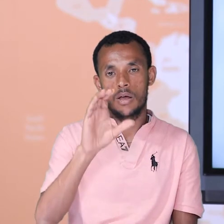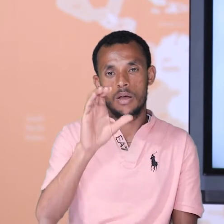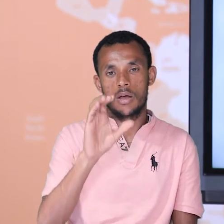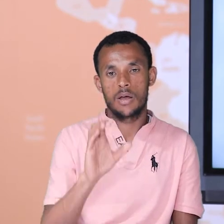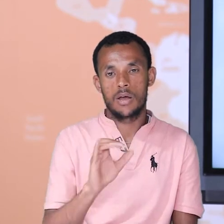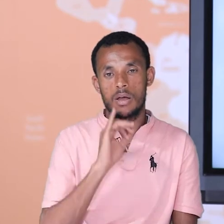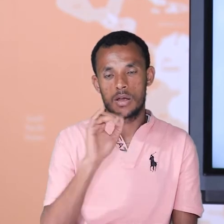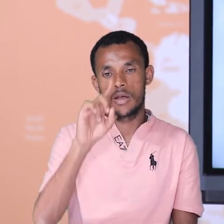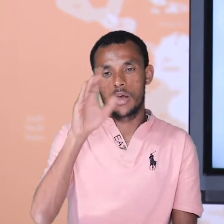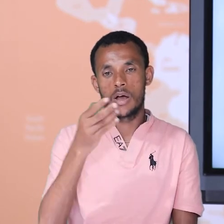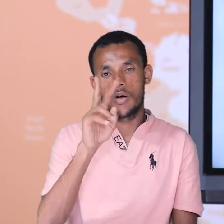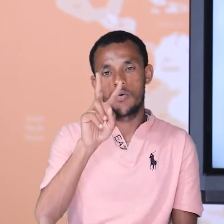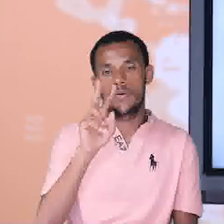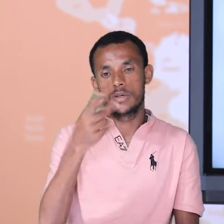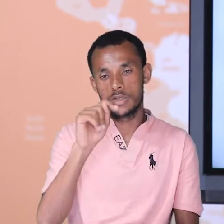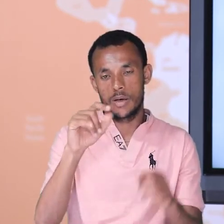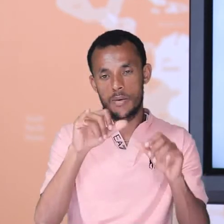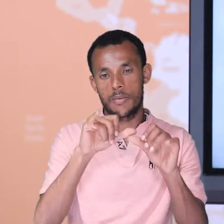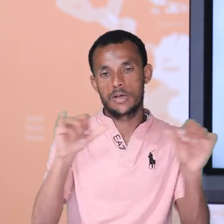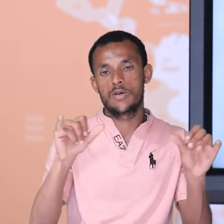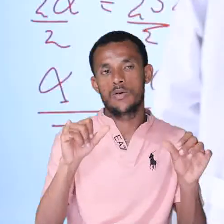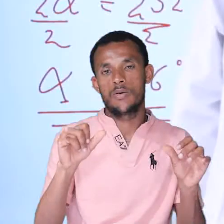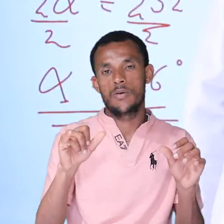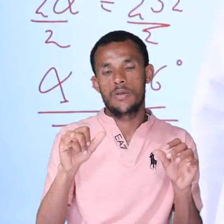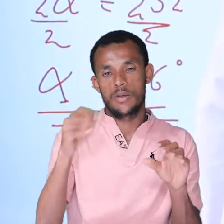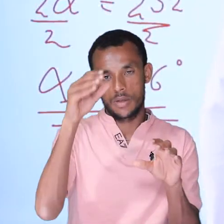BC is half of the measure of the intercepted arc